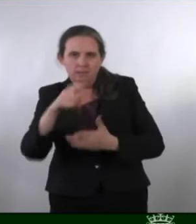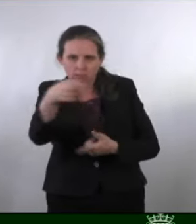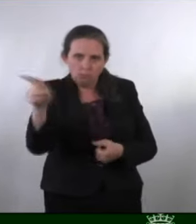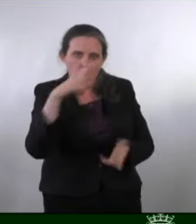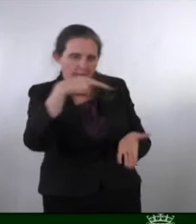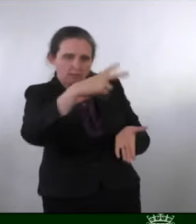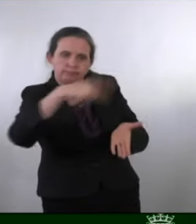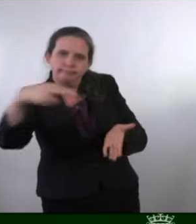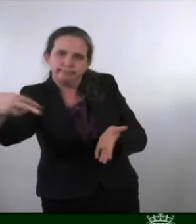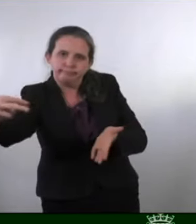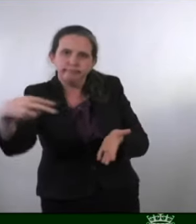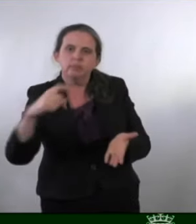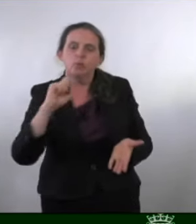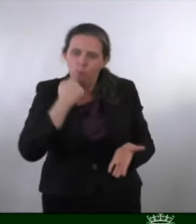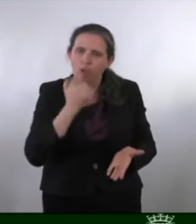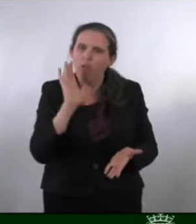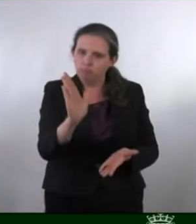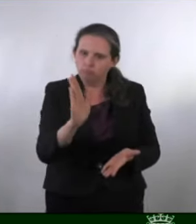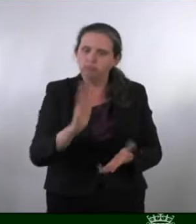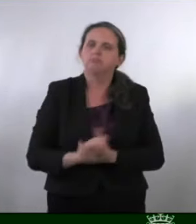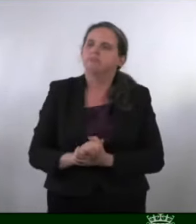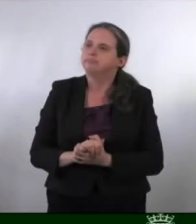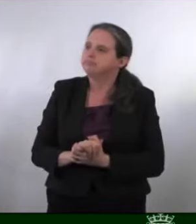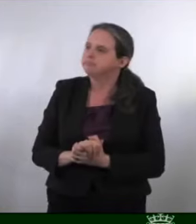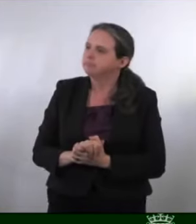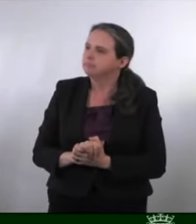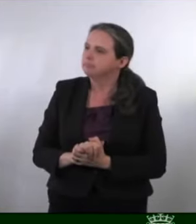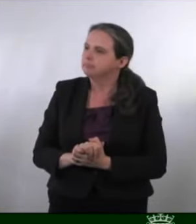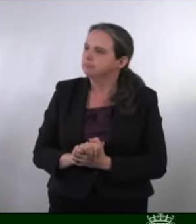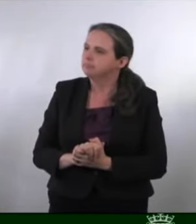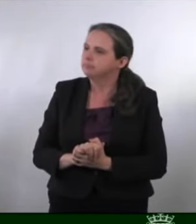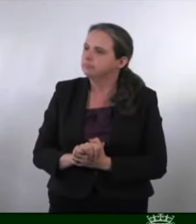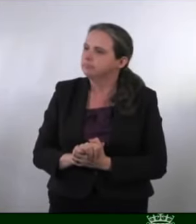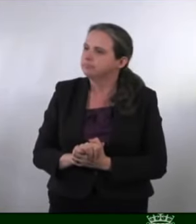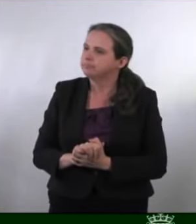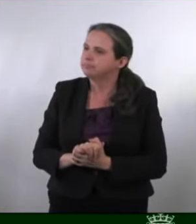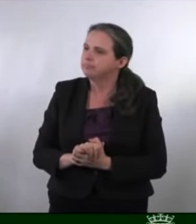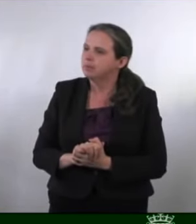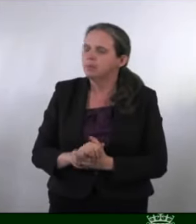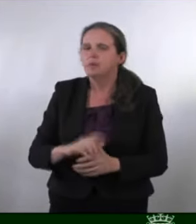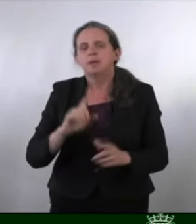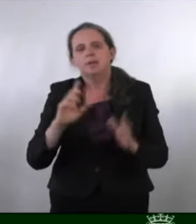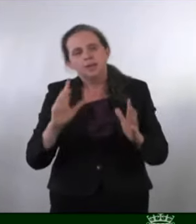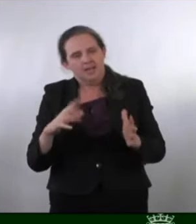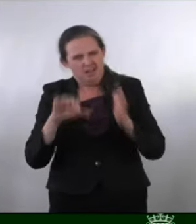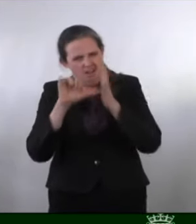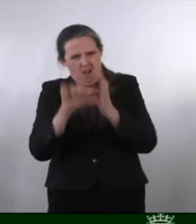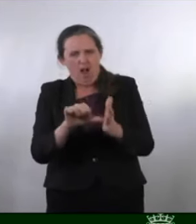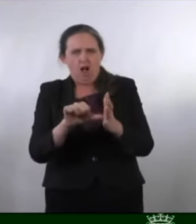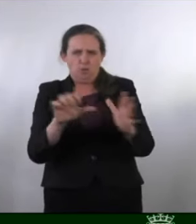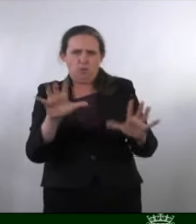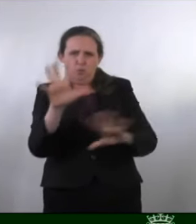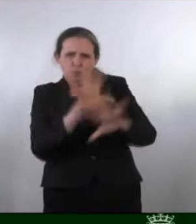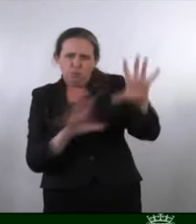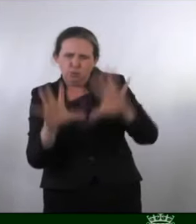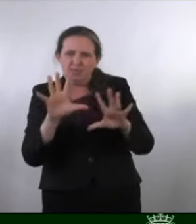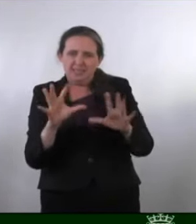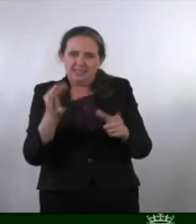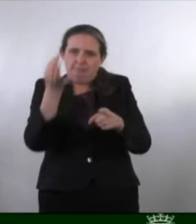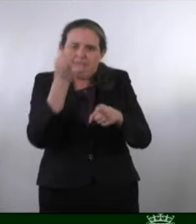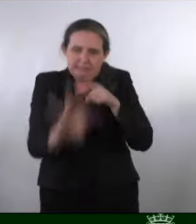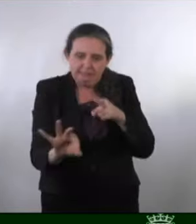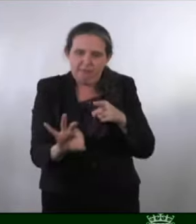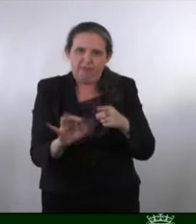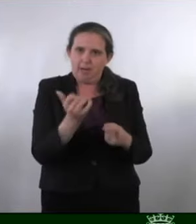refers to. It is not possible to put a specific number on it, though, and the reason that it's not possible is because there are a number